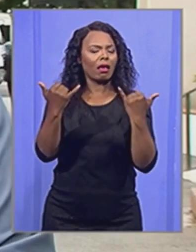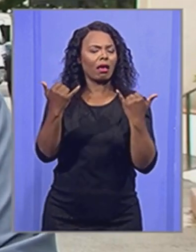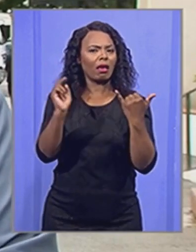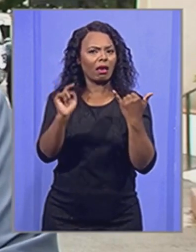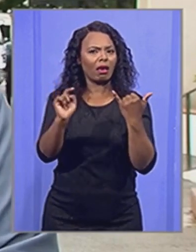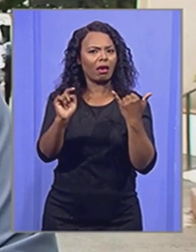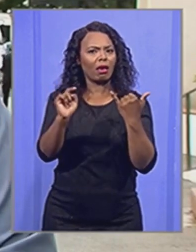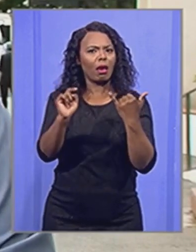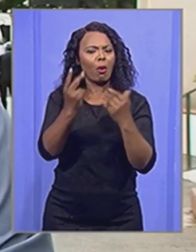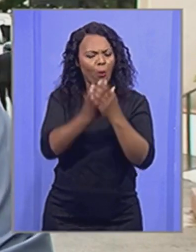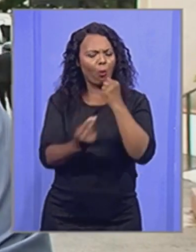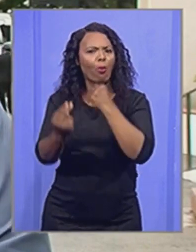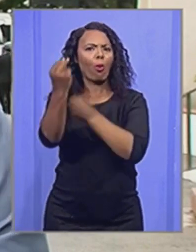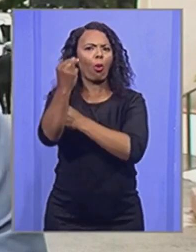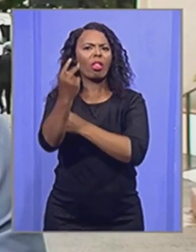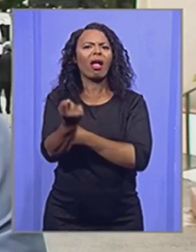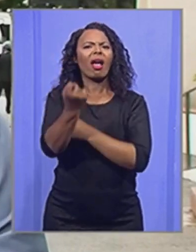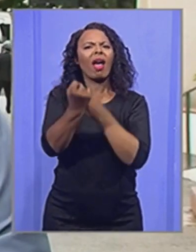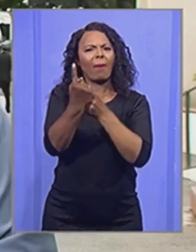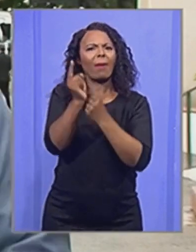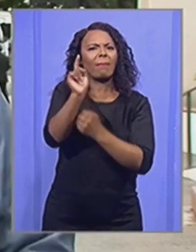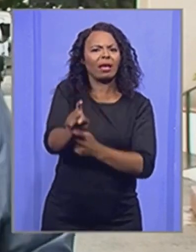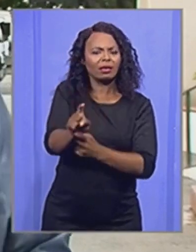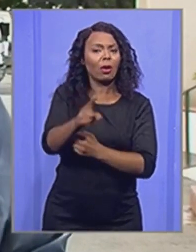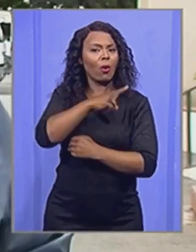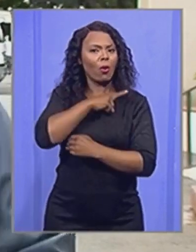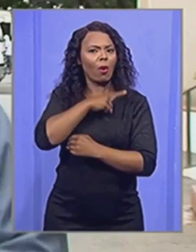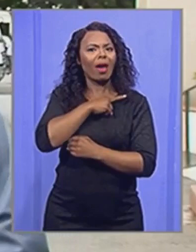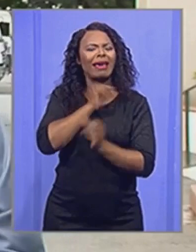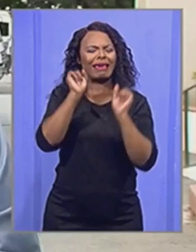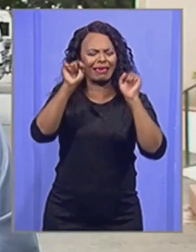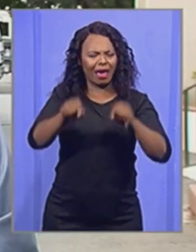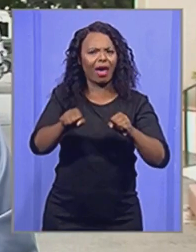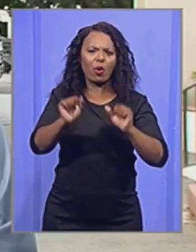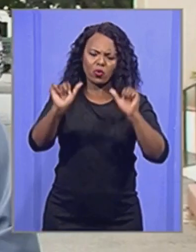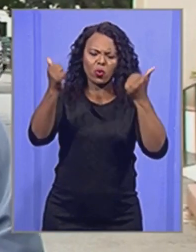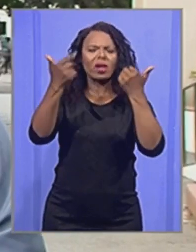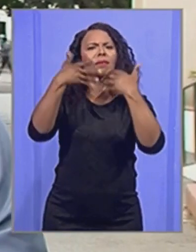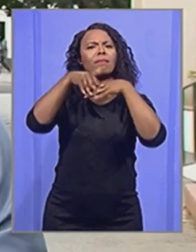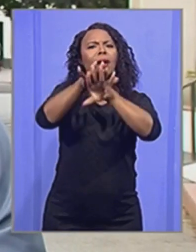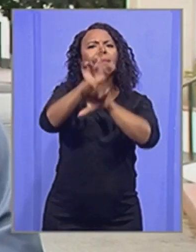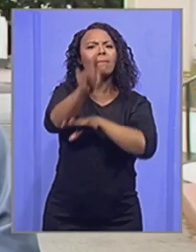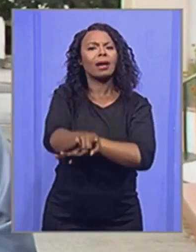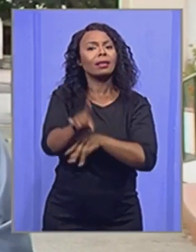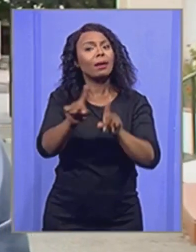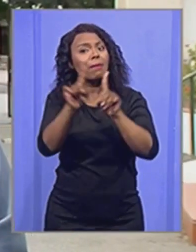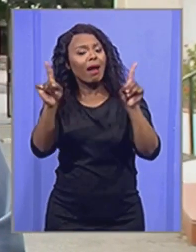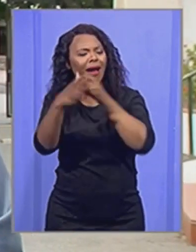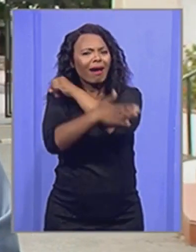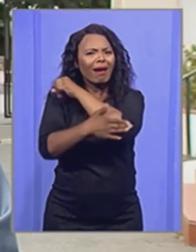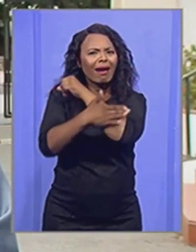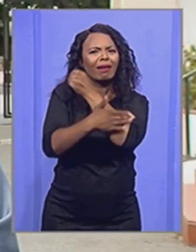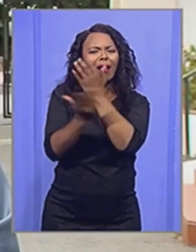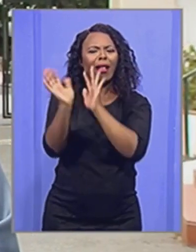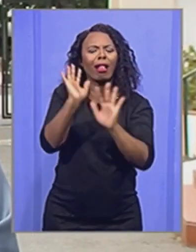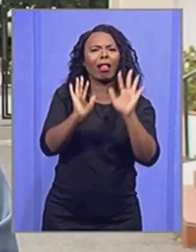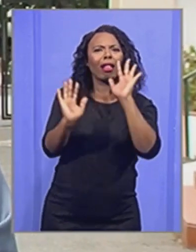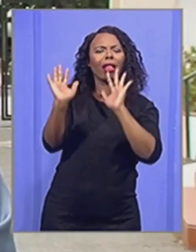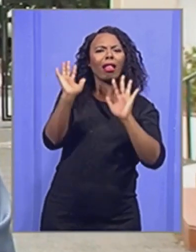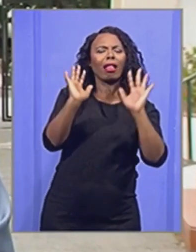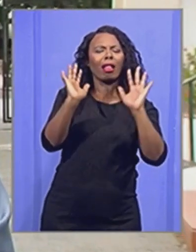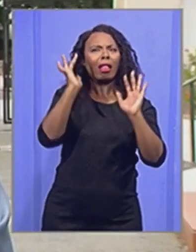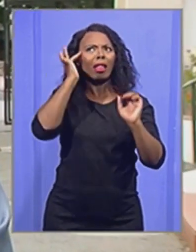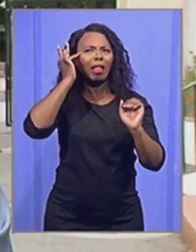must be on both sides. It's good that there must be reconciliation, but as things stand in our country, we are the only ones